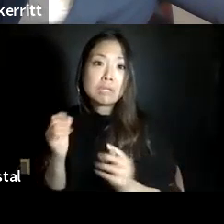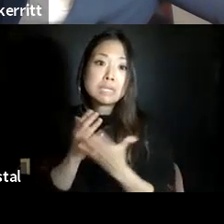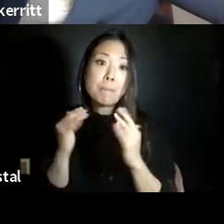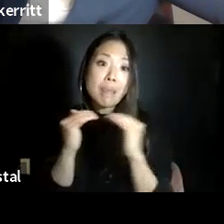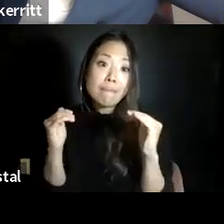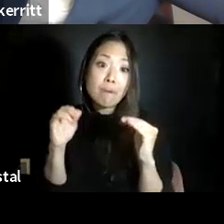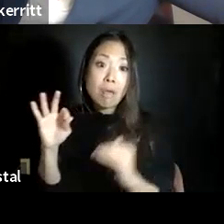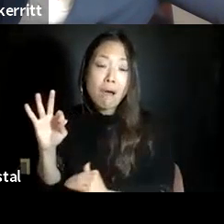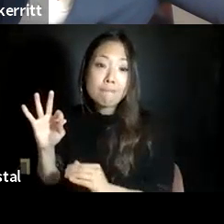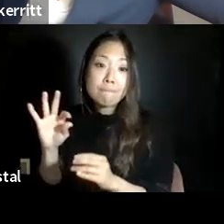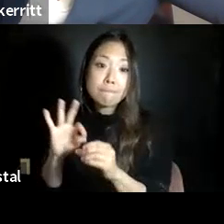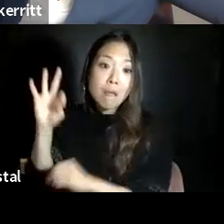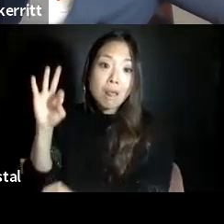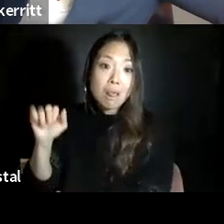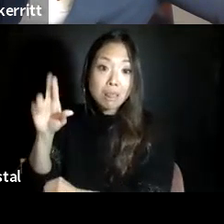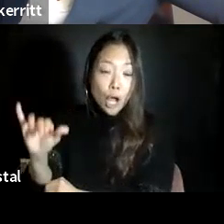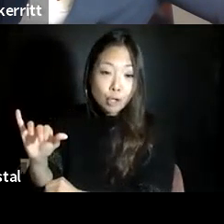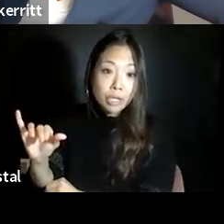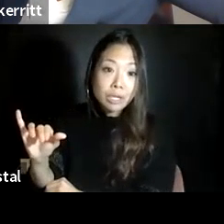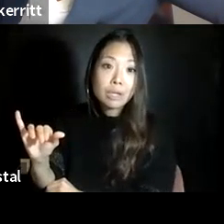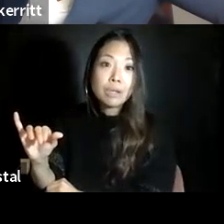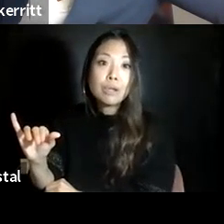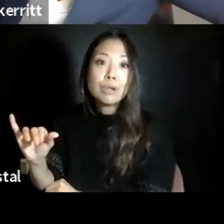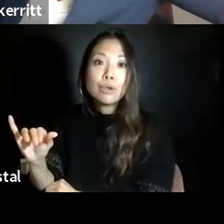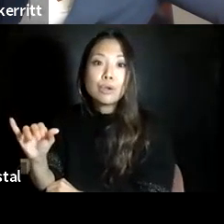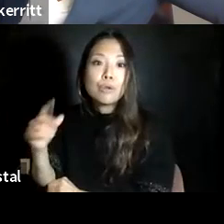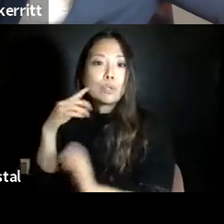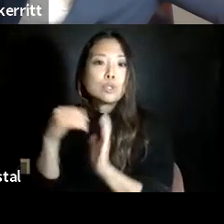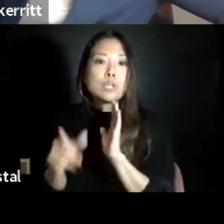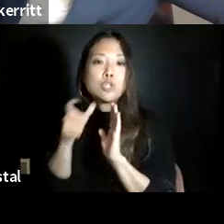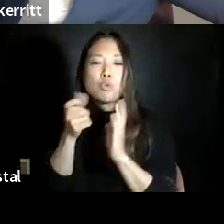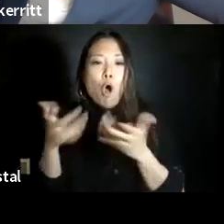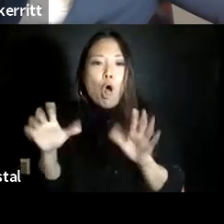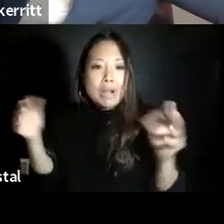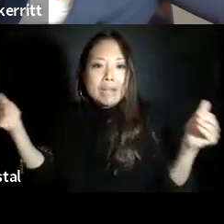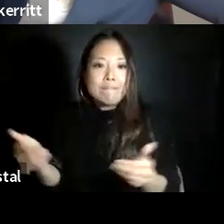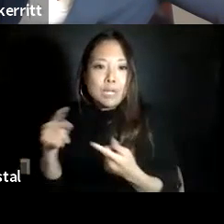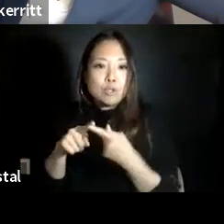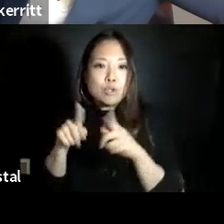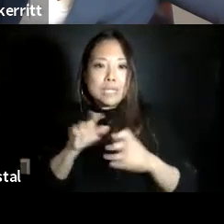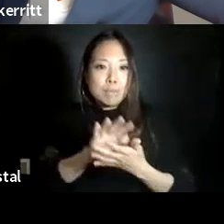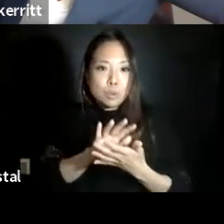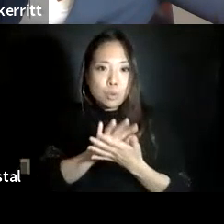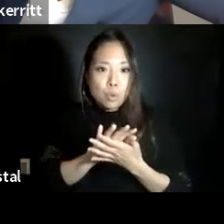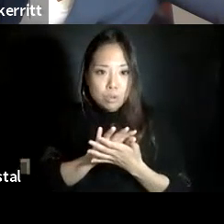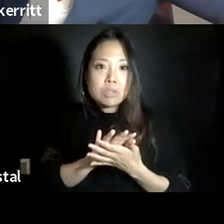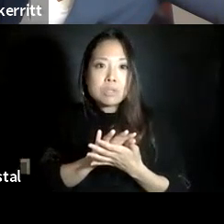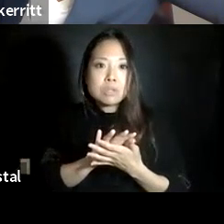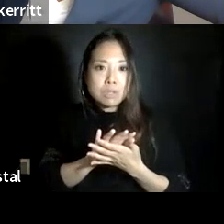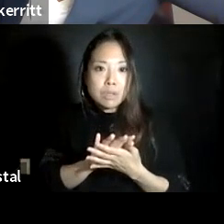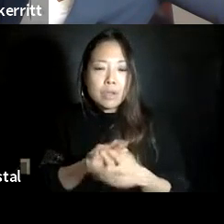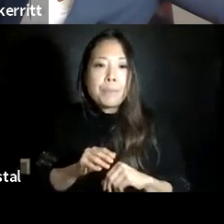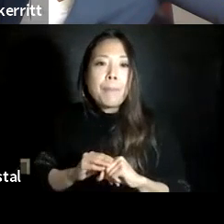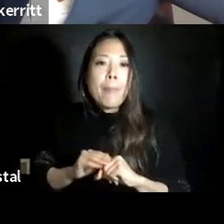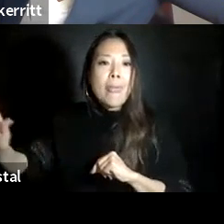lottery would be for the students who are already invited to the exam schools and the order that they might have in terms of